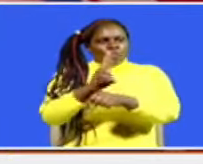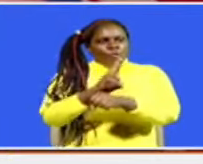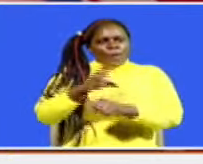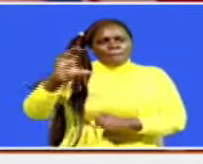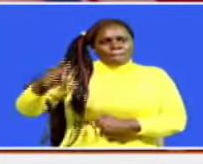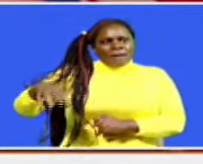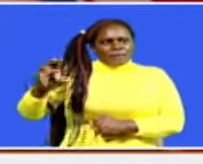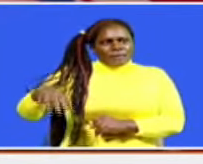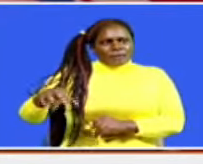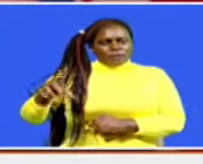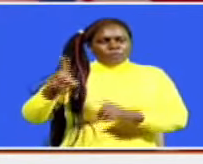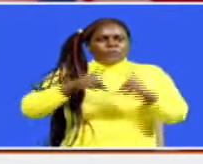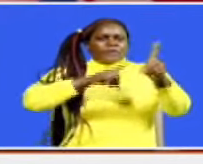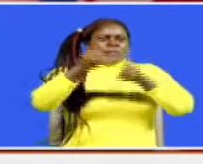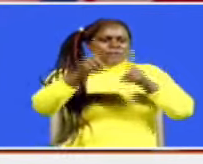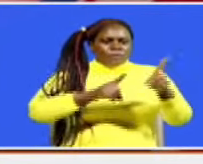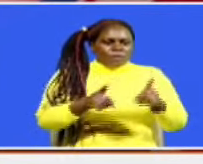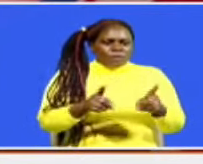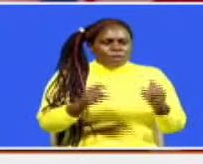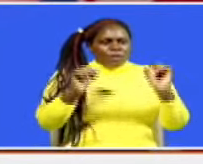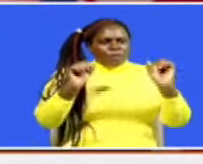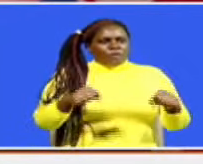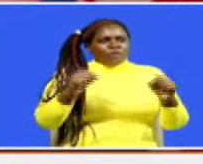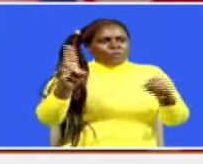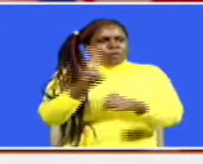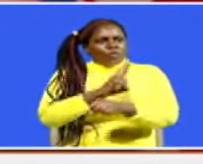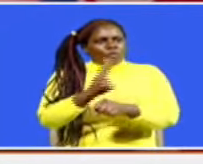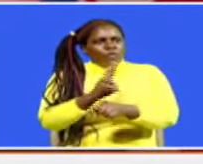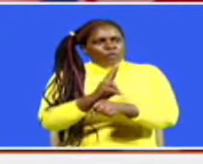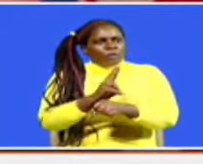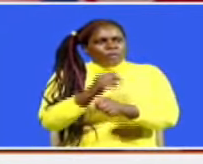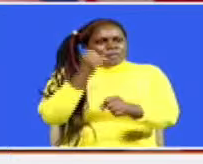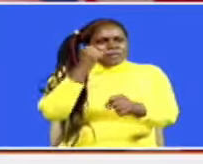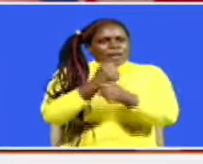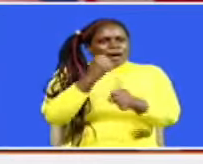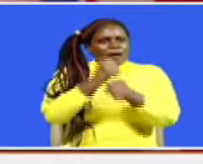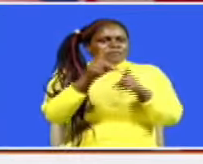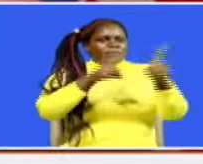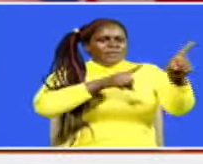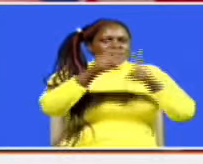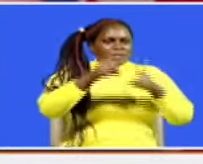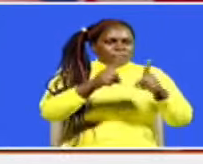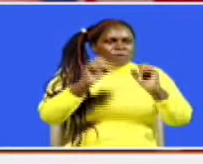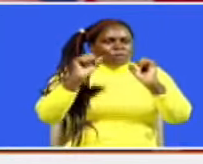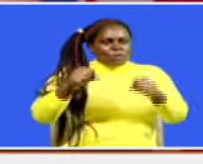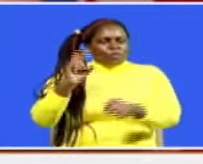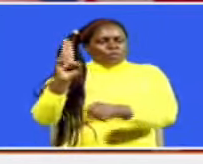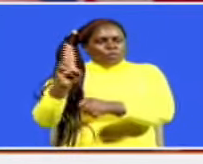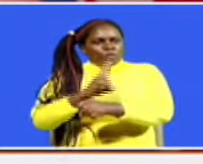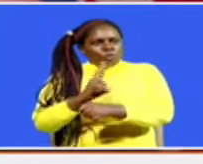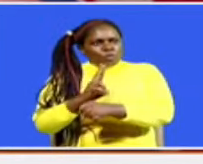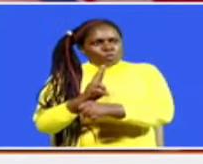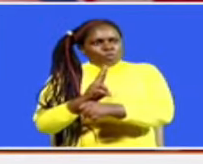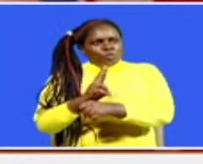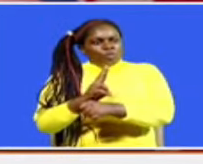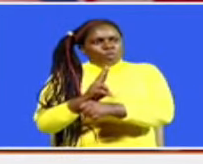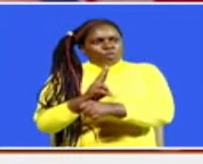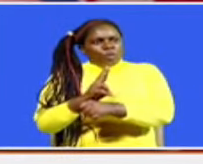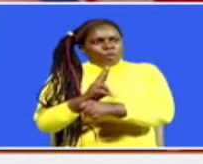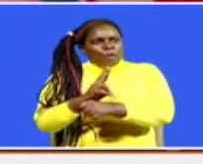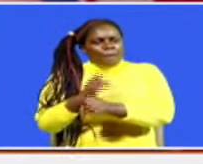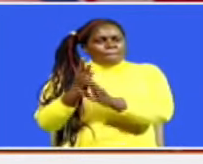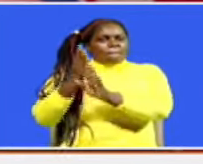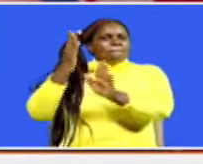matatu transportation. It can be used as suburban transportation. It can be used as a tourism